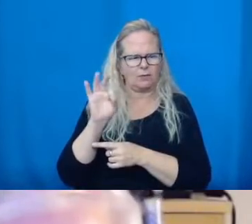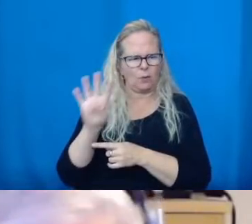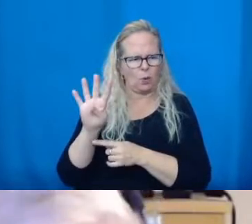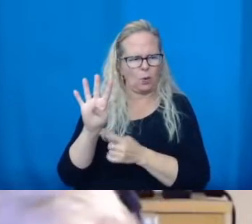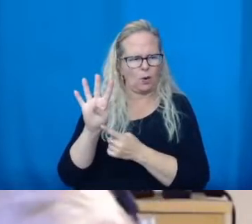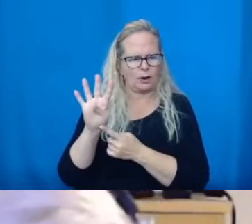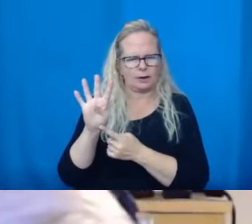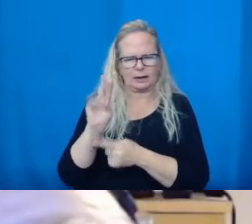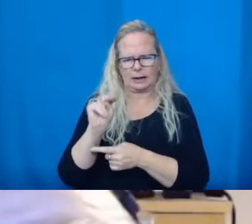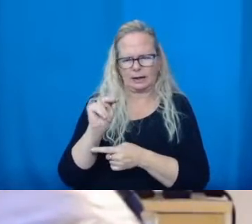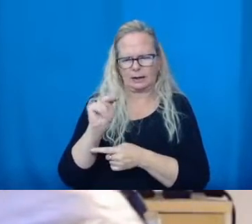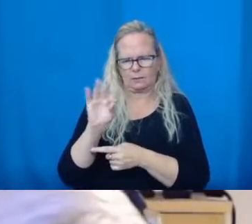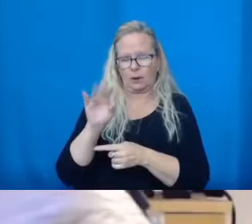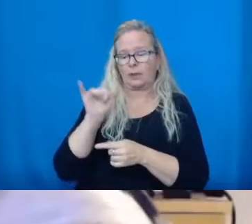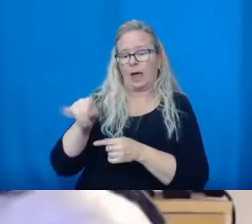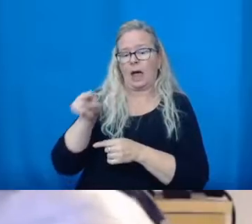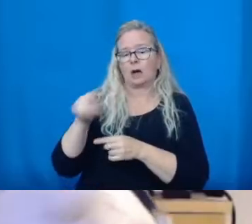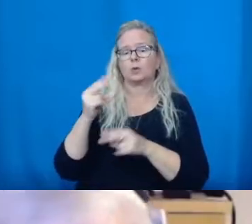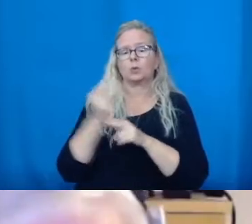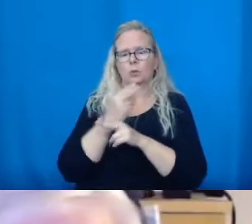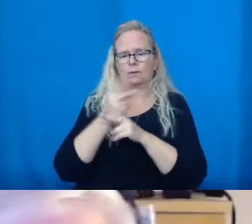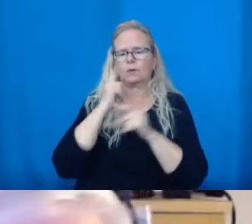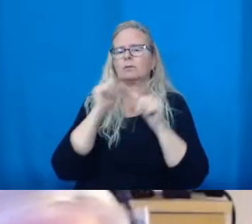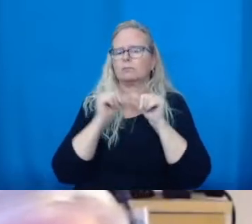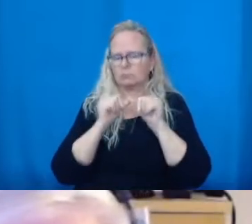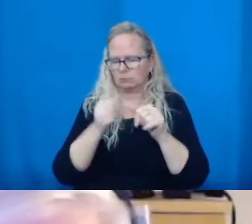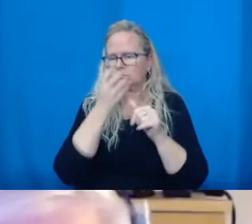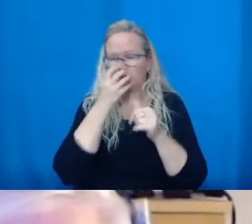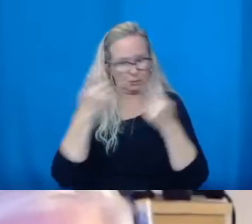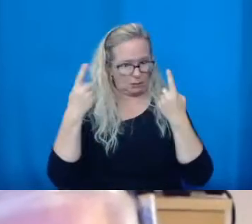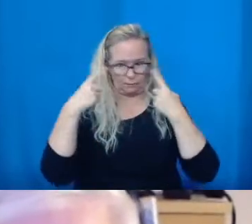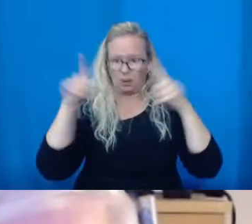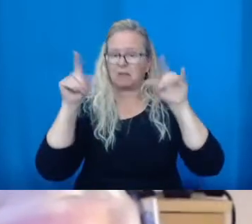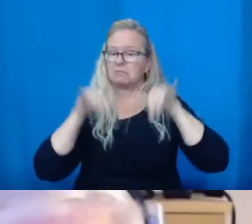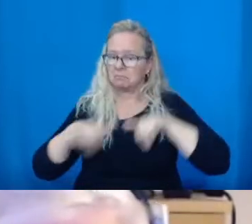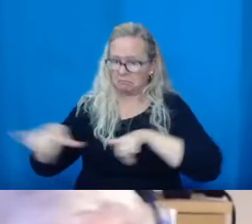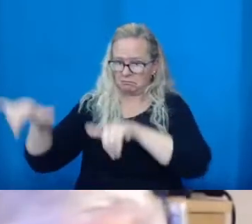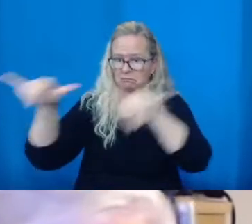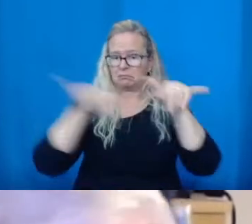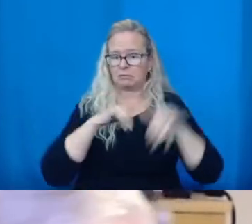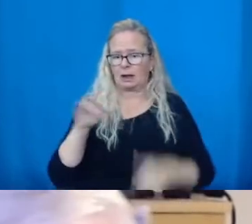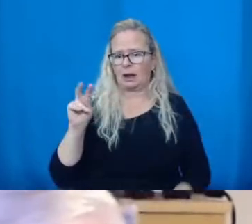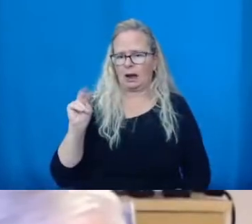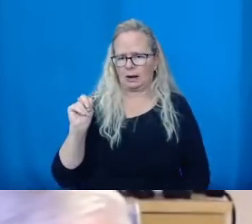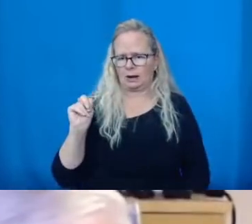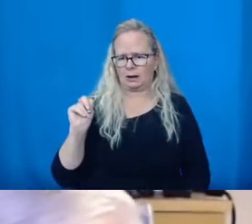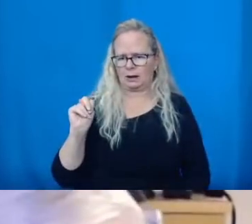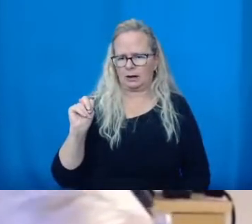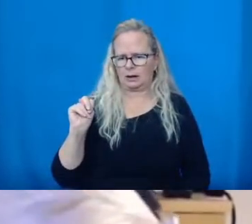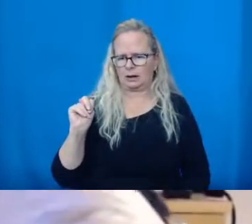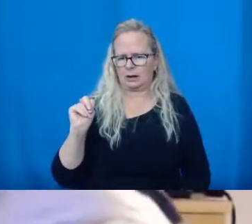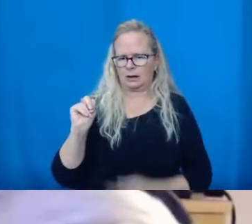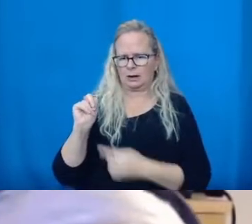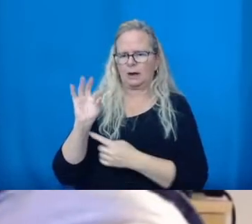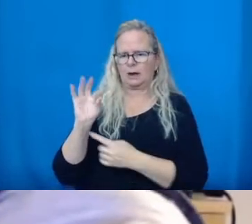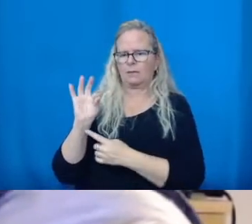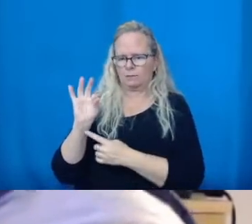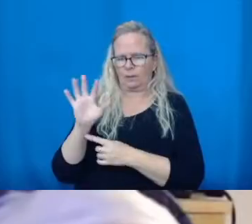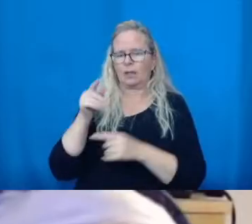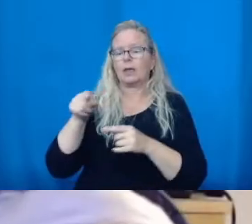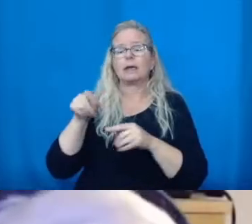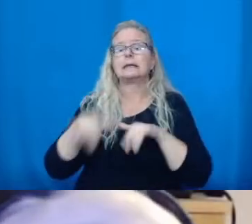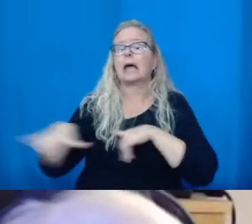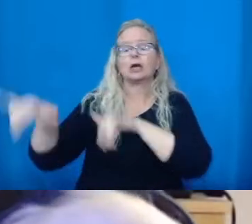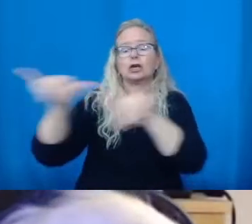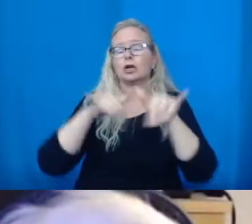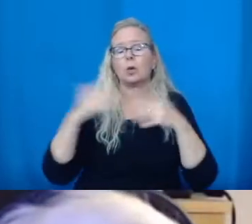that since 2011, that has provided guidance on selection of respirators for